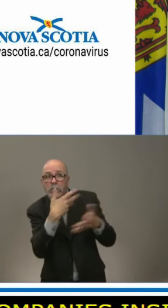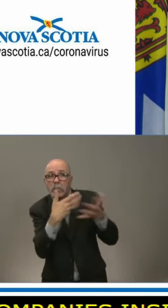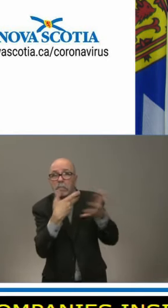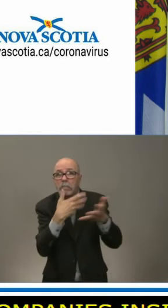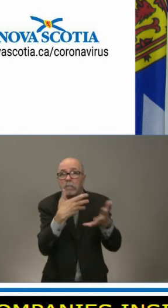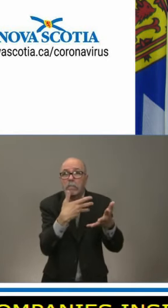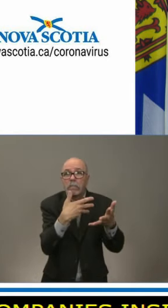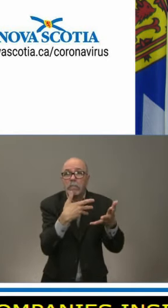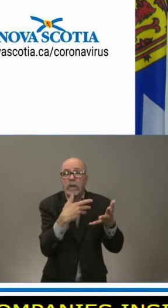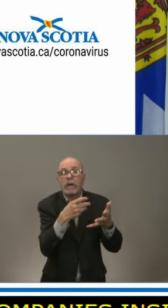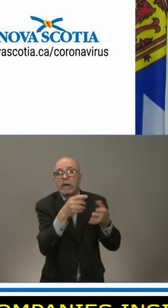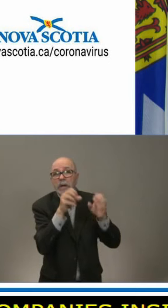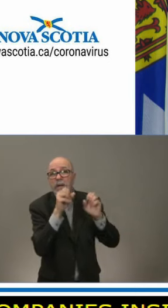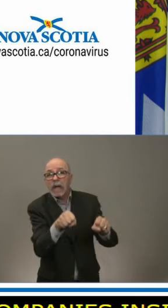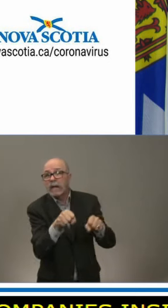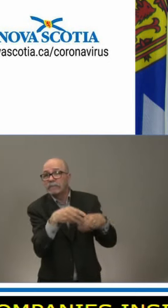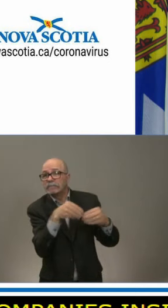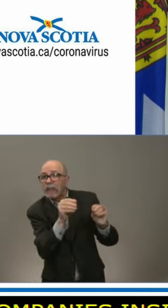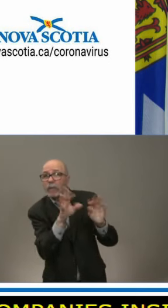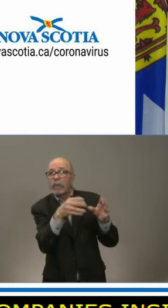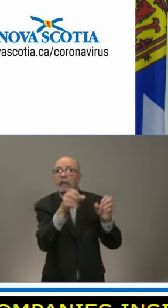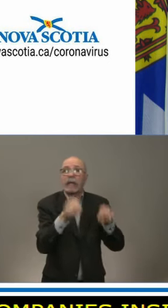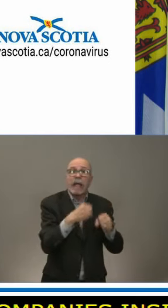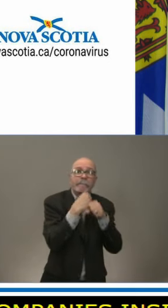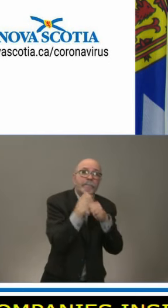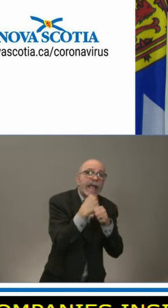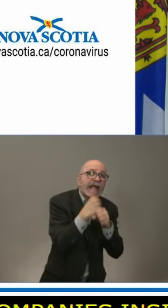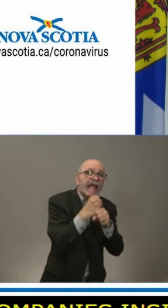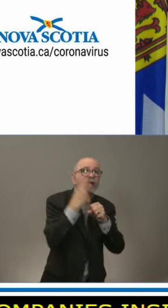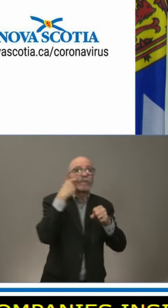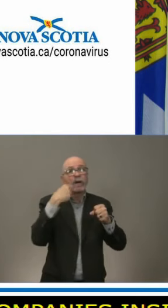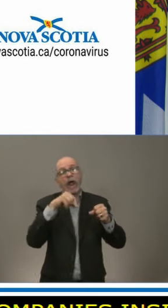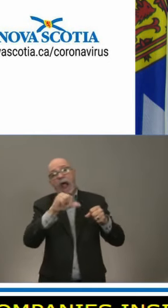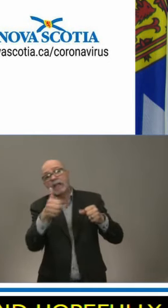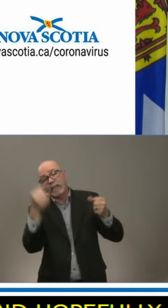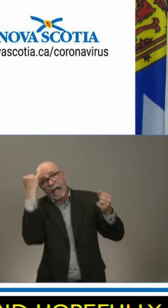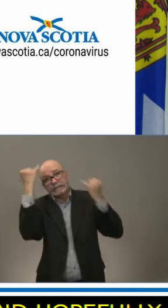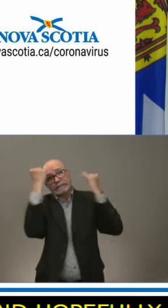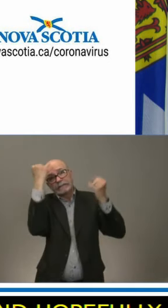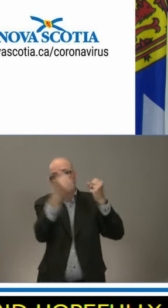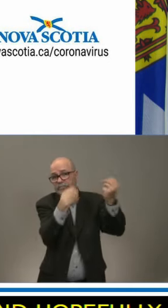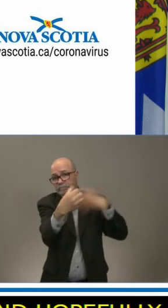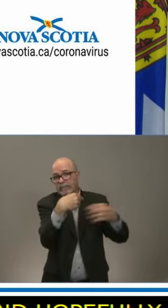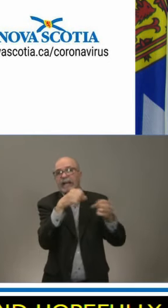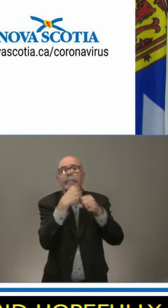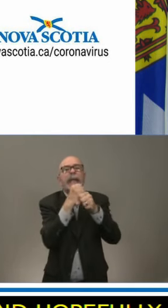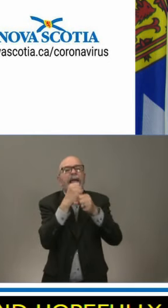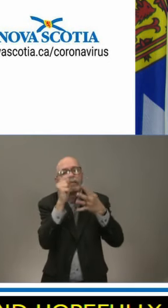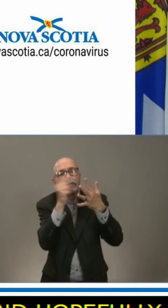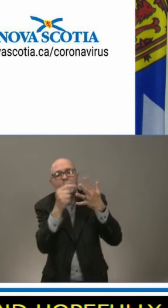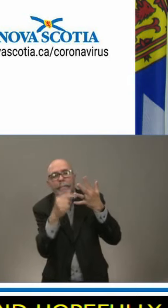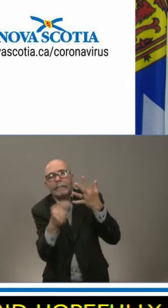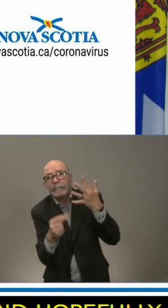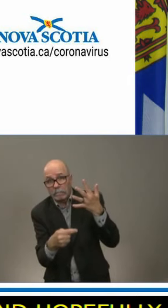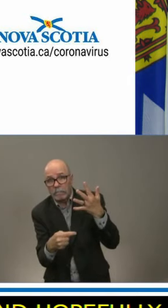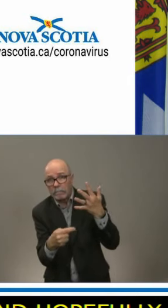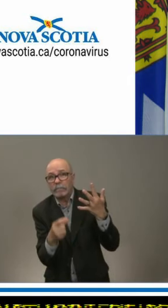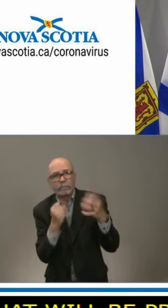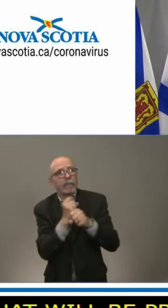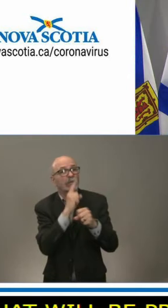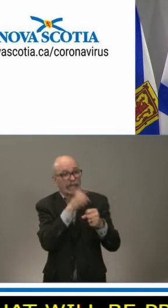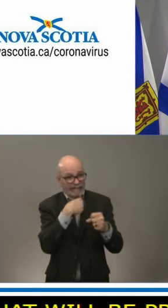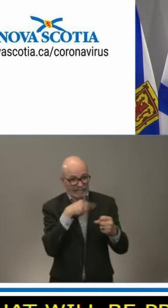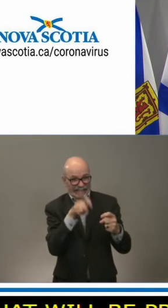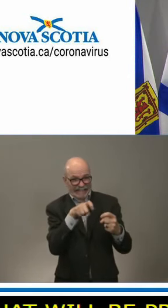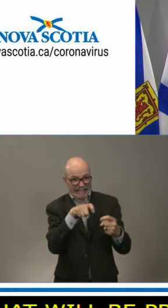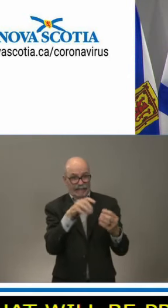preparing and other parts of the equipment that we'll require to ensure that we have an ongoing supply. Keith, do you have